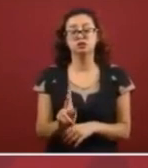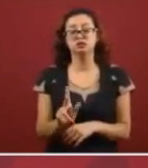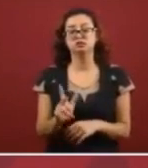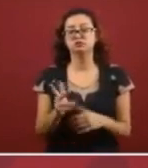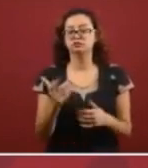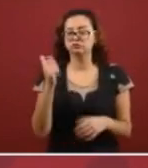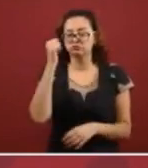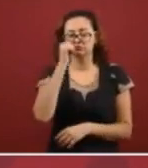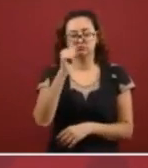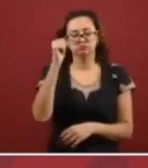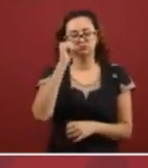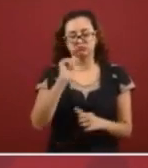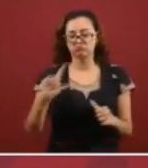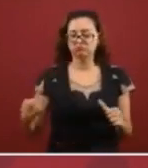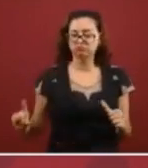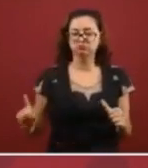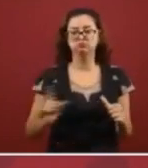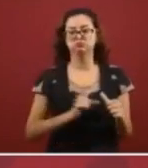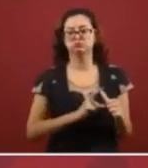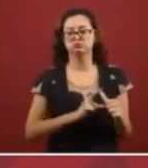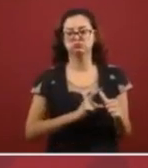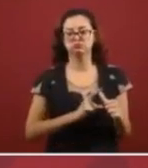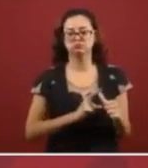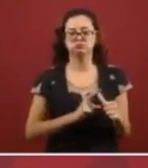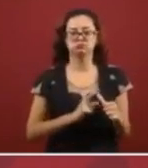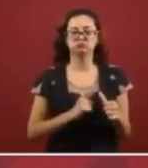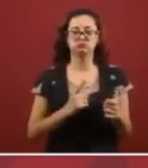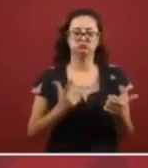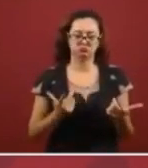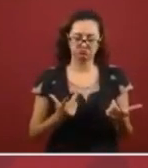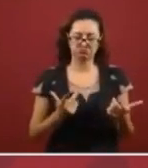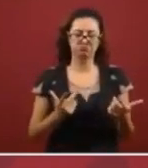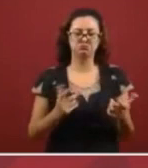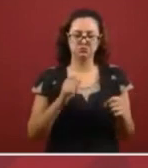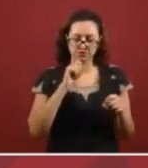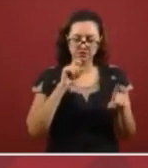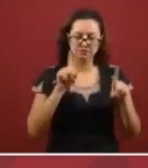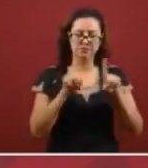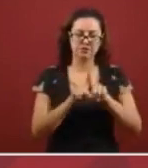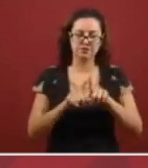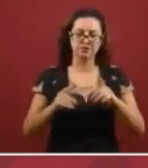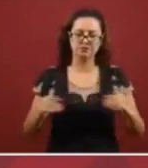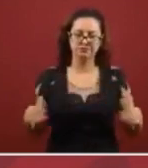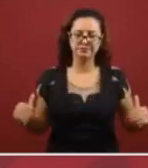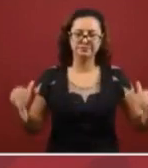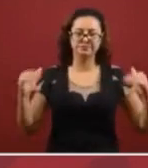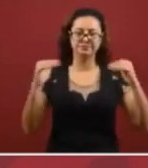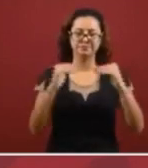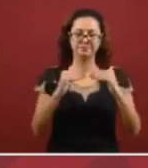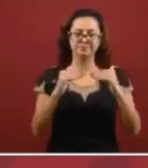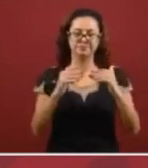we will attempt to continue to have development